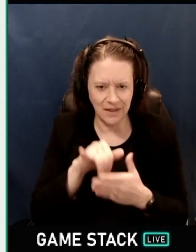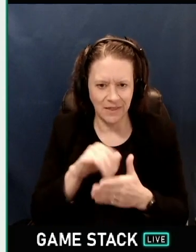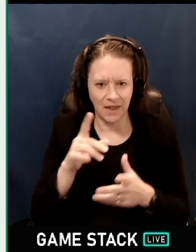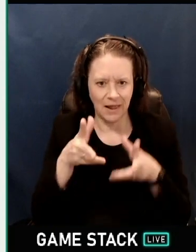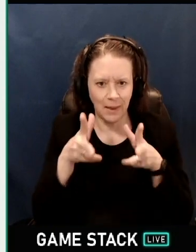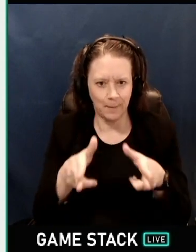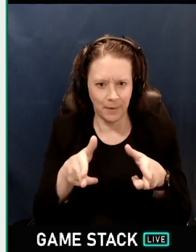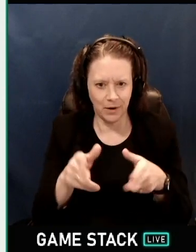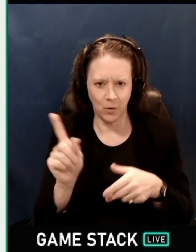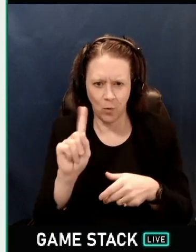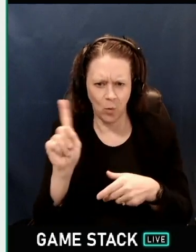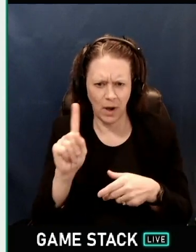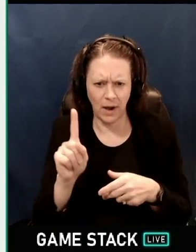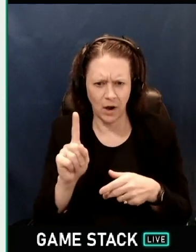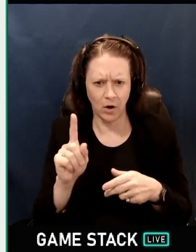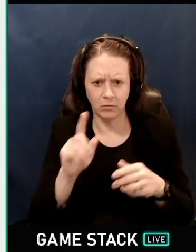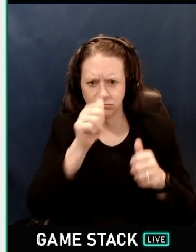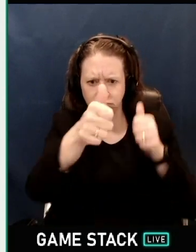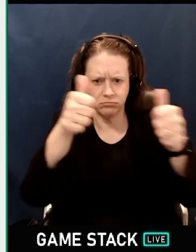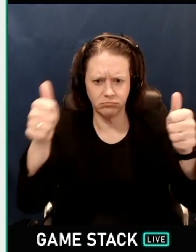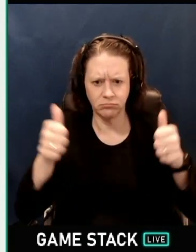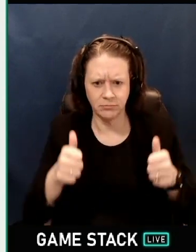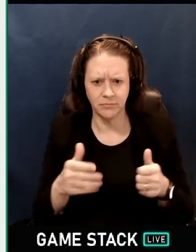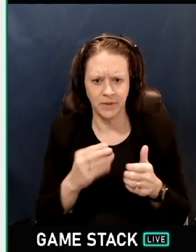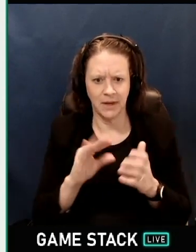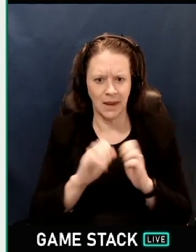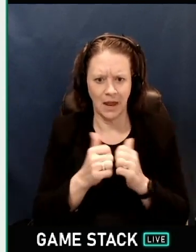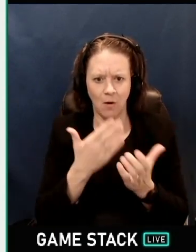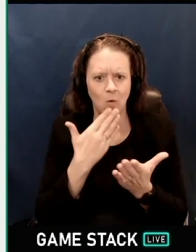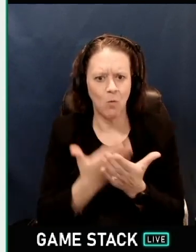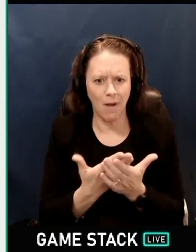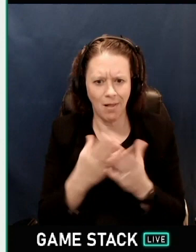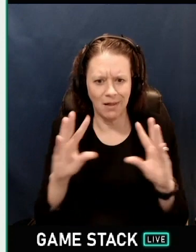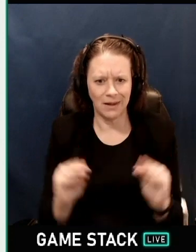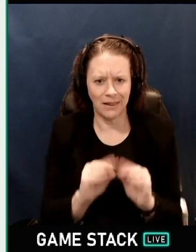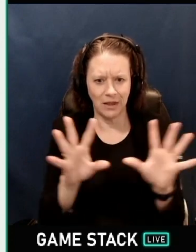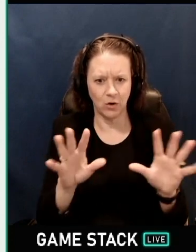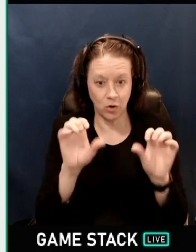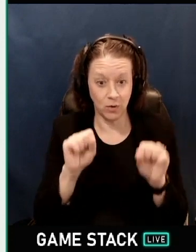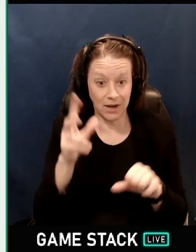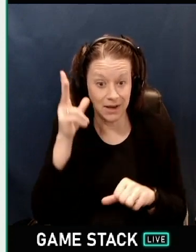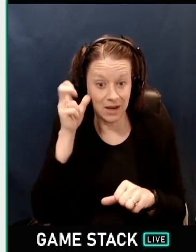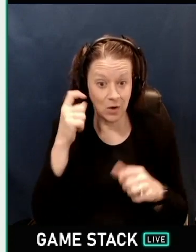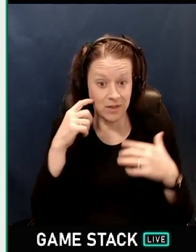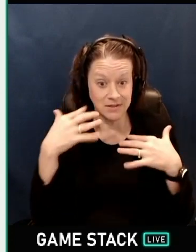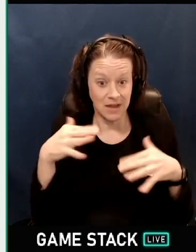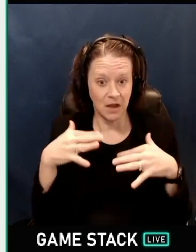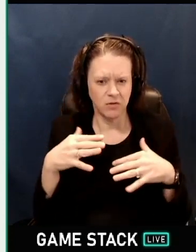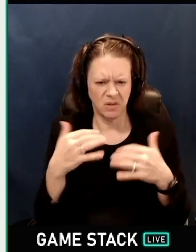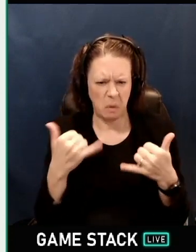and how well and clear you can hear those sounds. So let's play this.